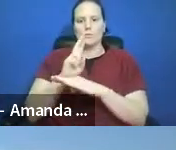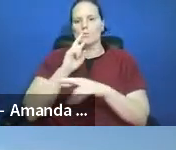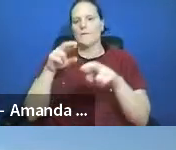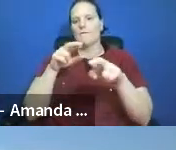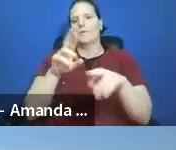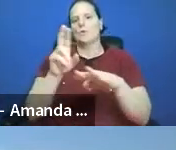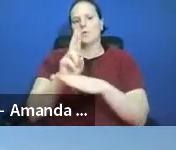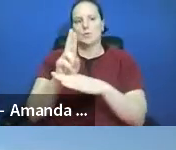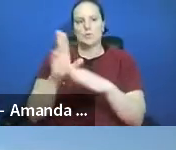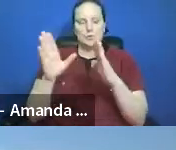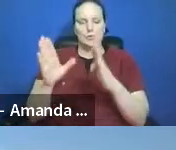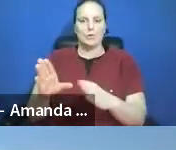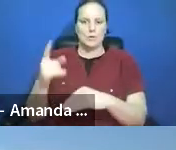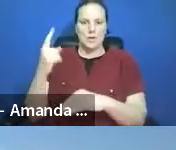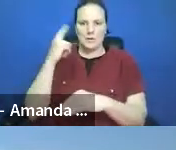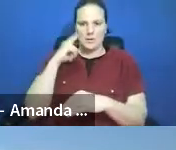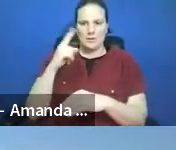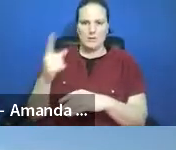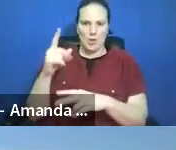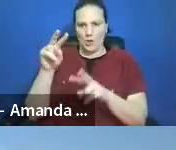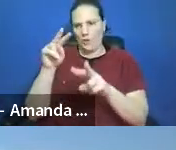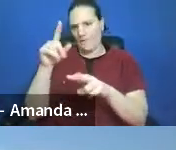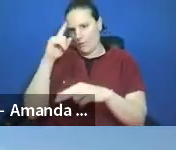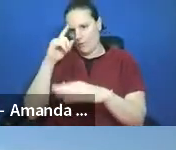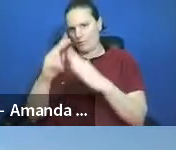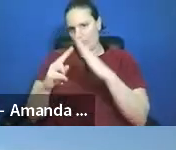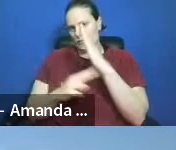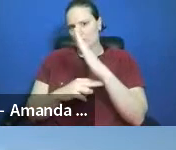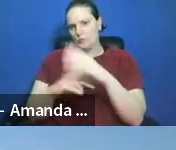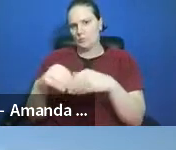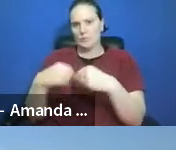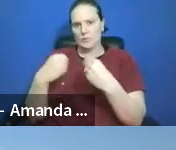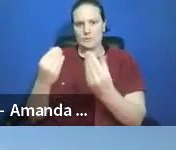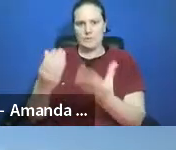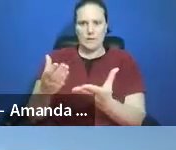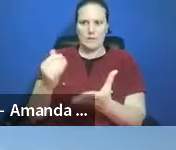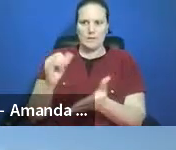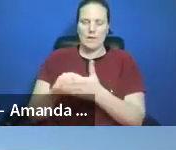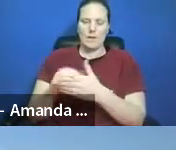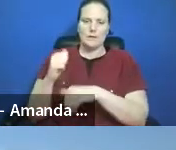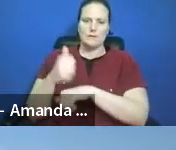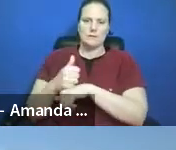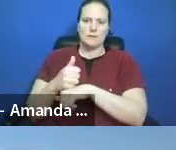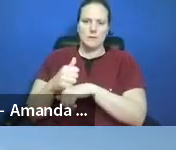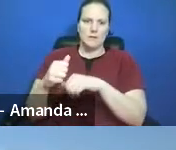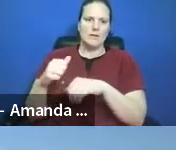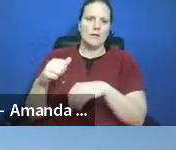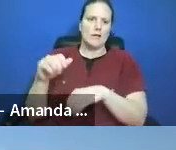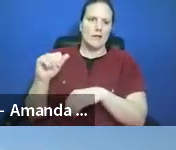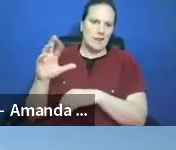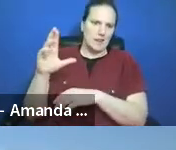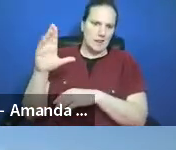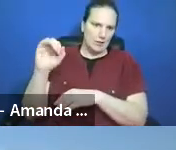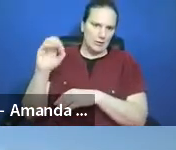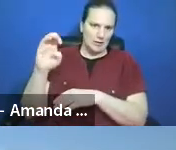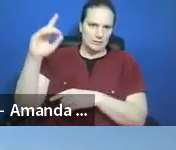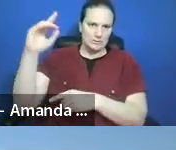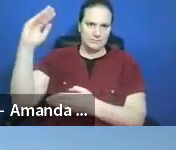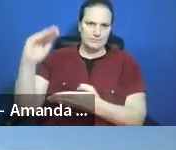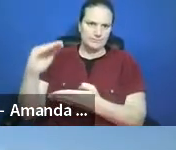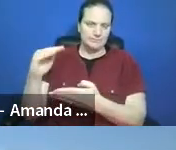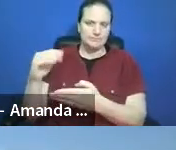need and are looking for a bridge that provides the existing clearance or unlimited. And